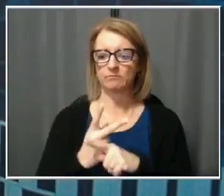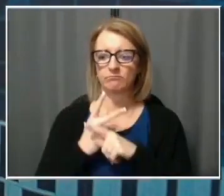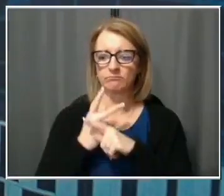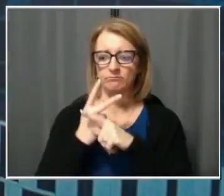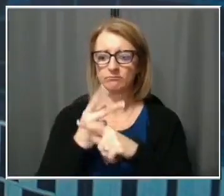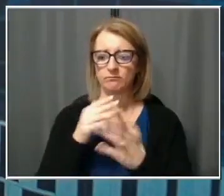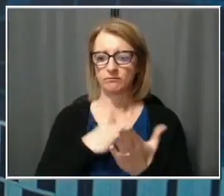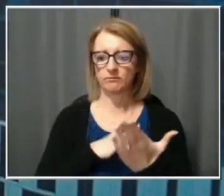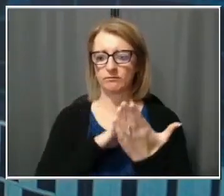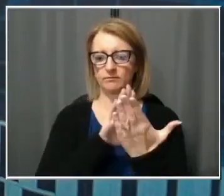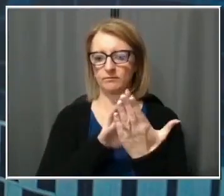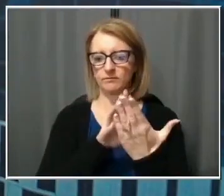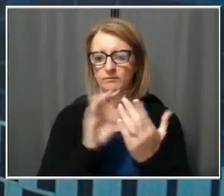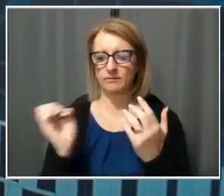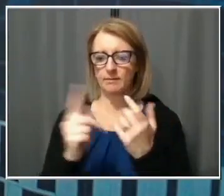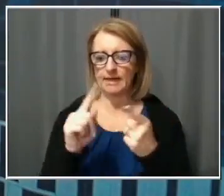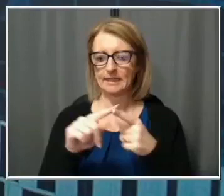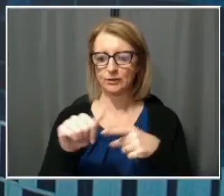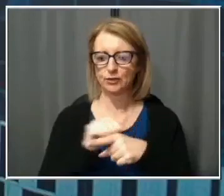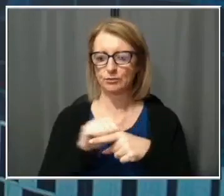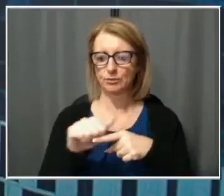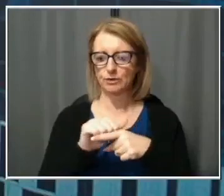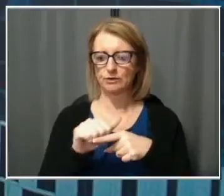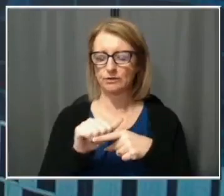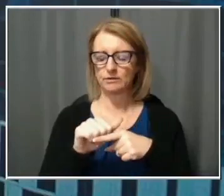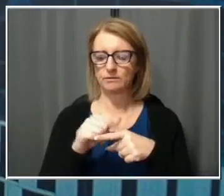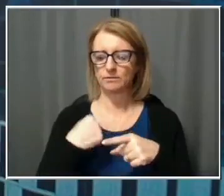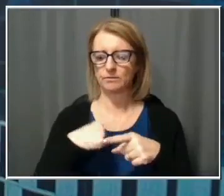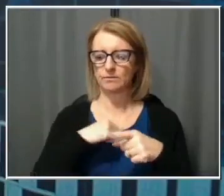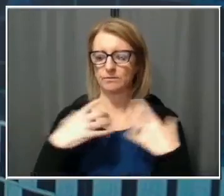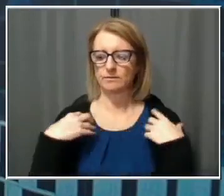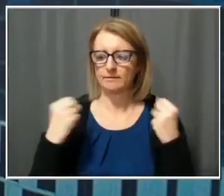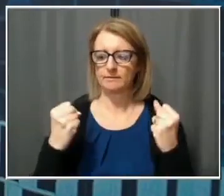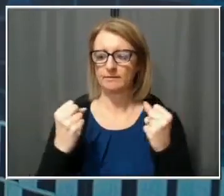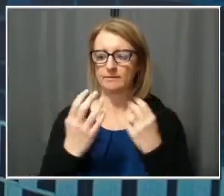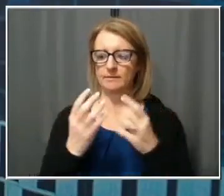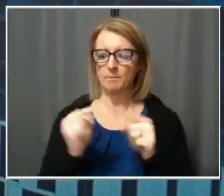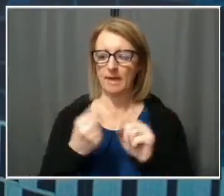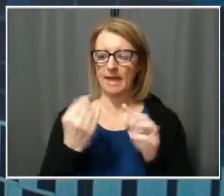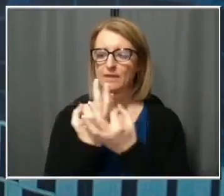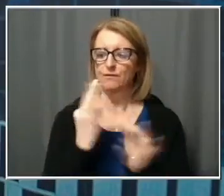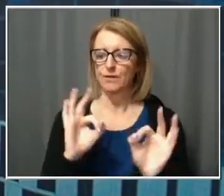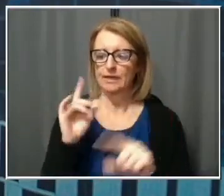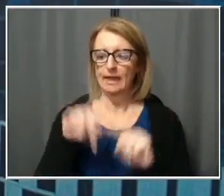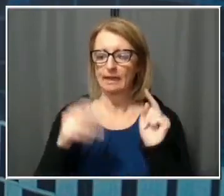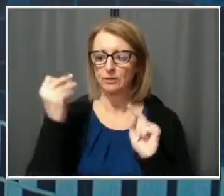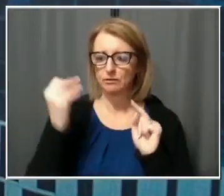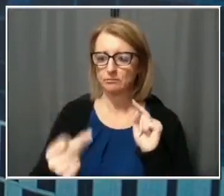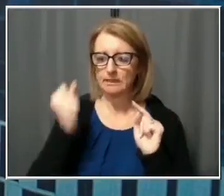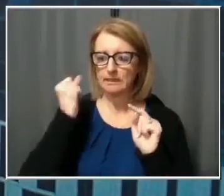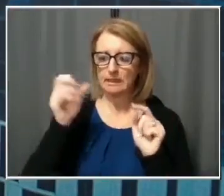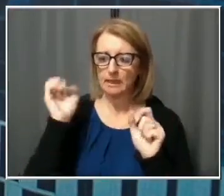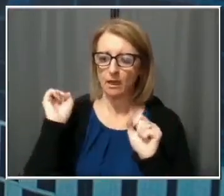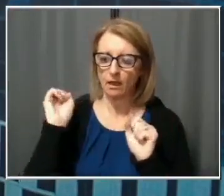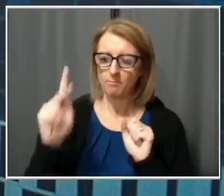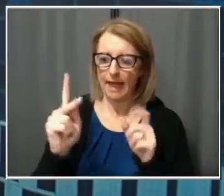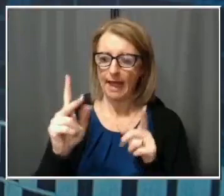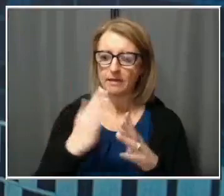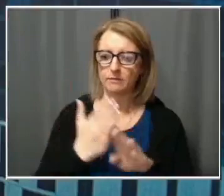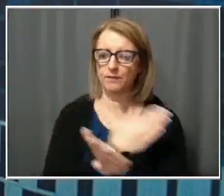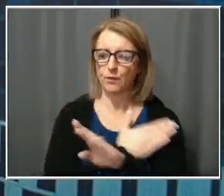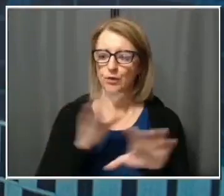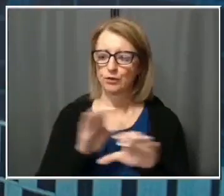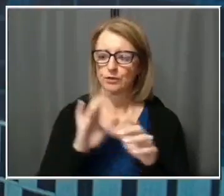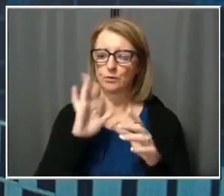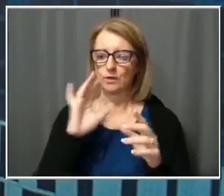back into their sport. Once a stress fracture is healed and we get you pain-free, you can't just immediately jump right back into what you were doing previous, or you're going to have